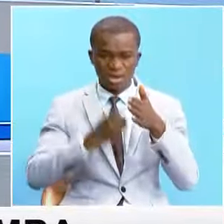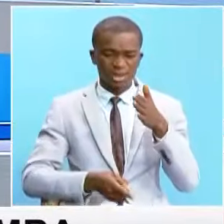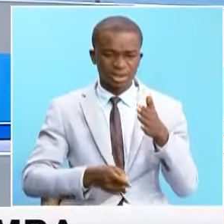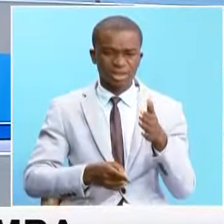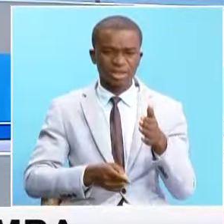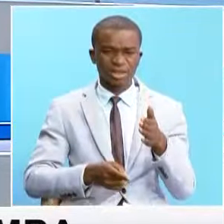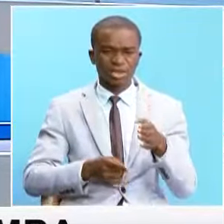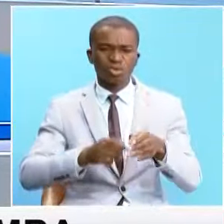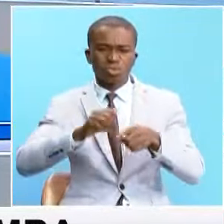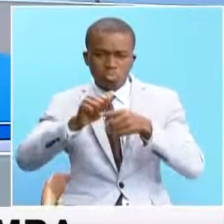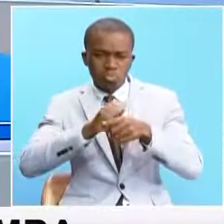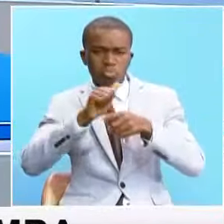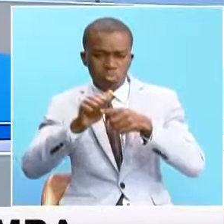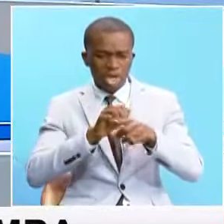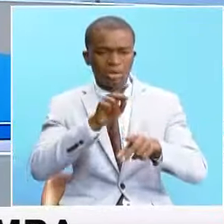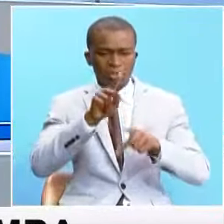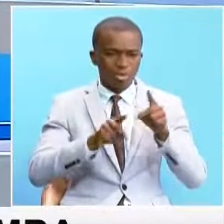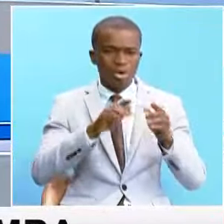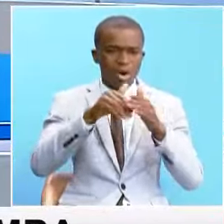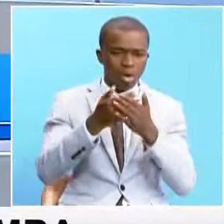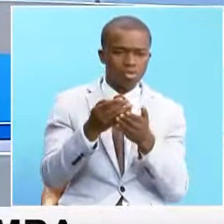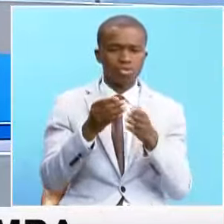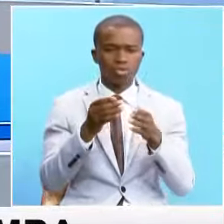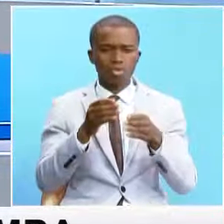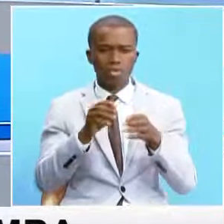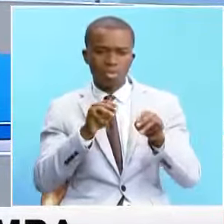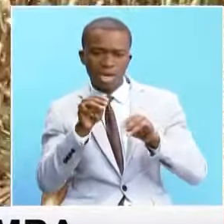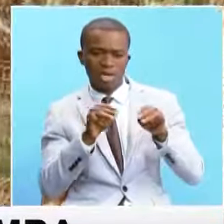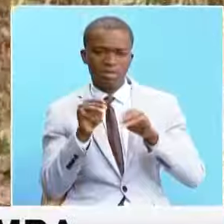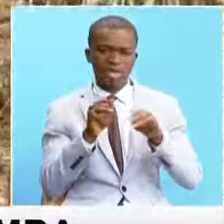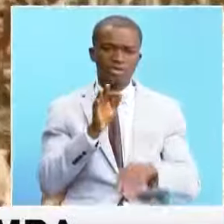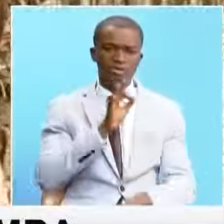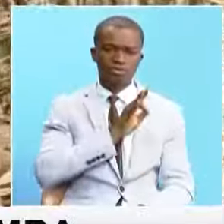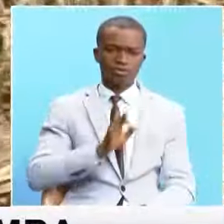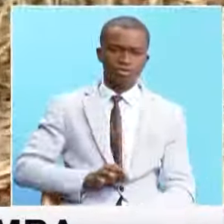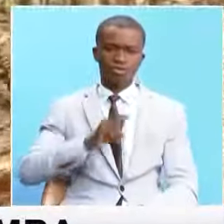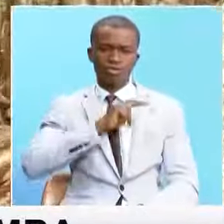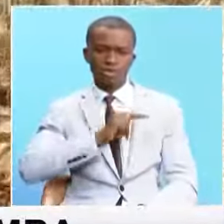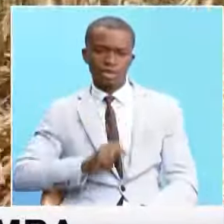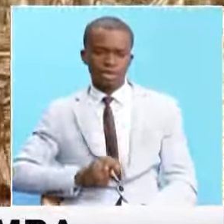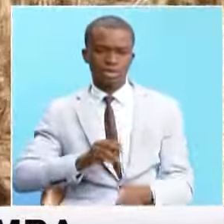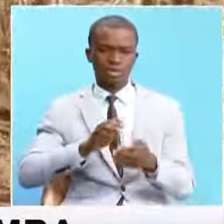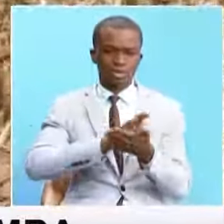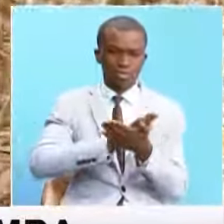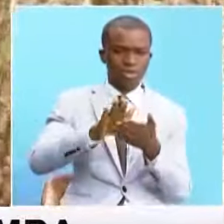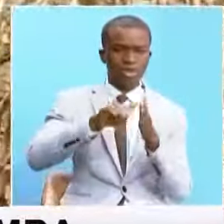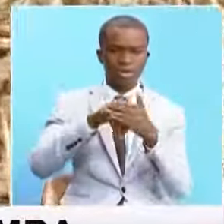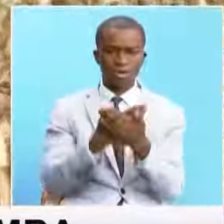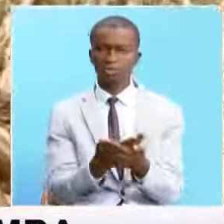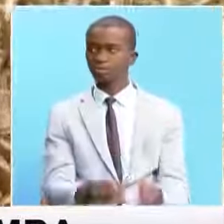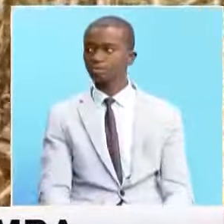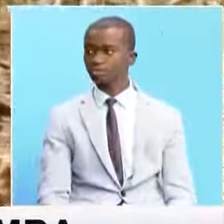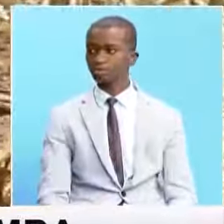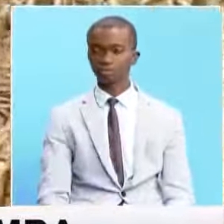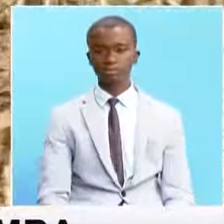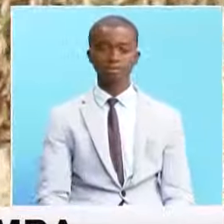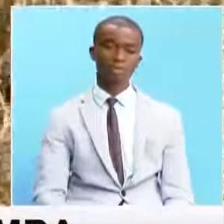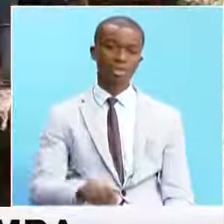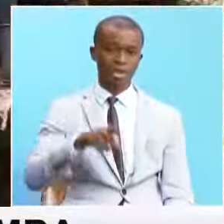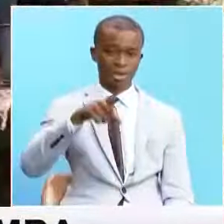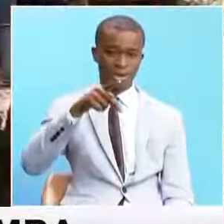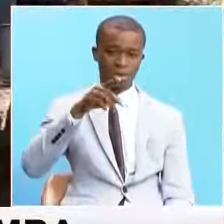locally available ingredients. Here are the details. The impact of the recent drought in Pemba District is still being